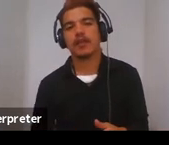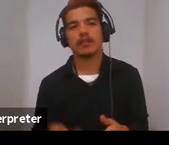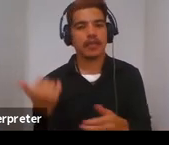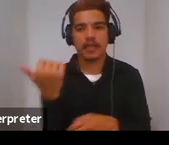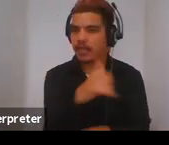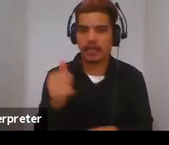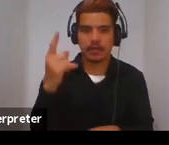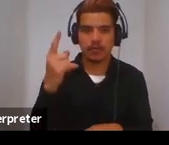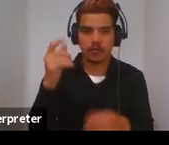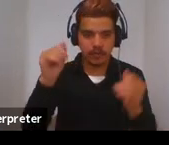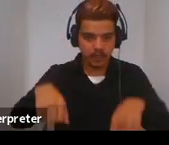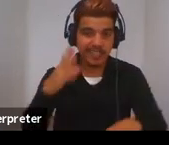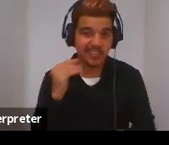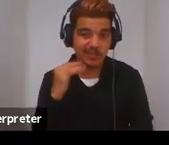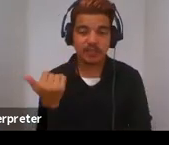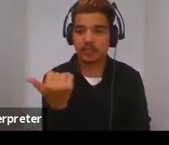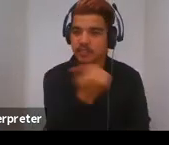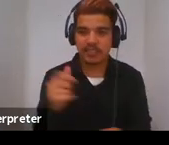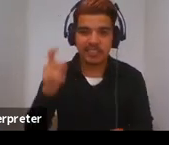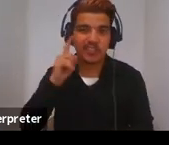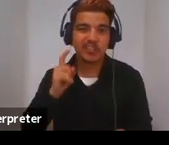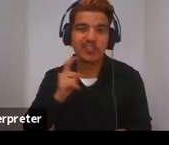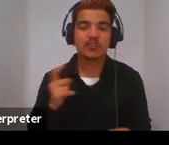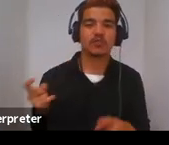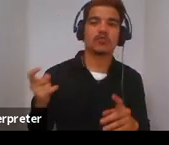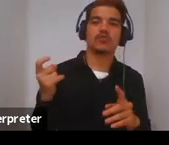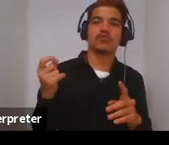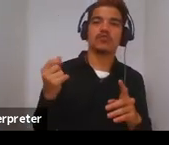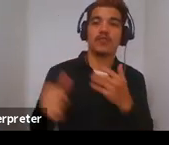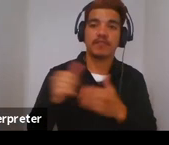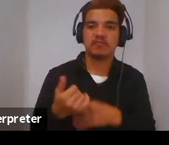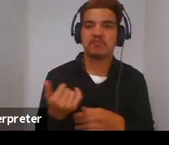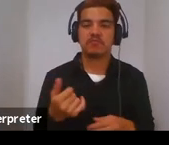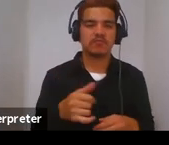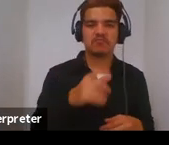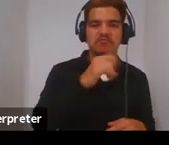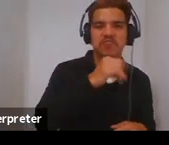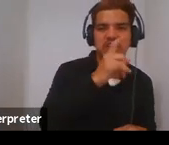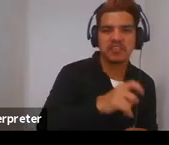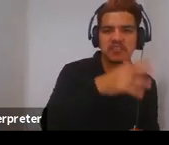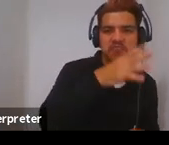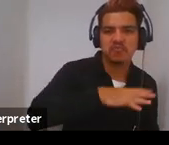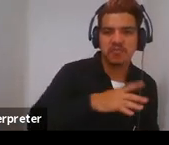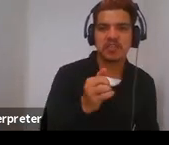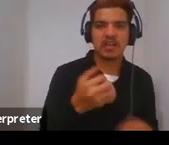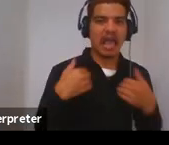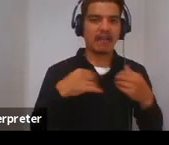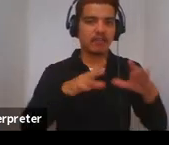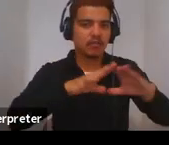experience sexual violence. You do not have to be a woman. You do not have to have a vagina. No matter their